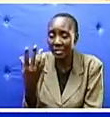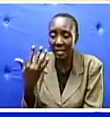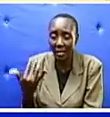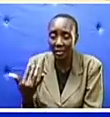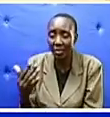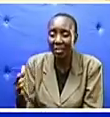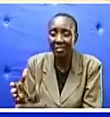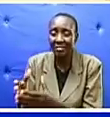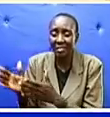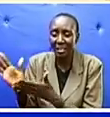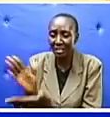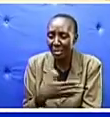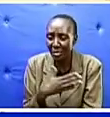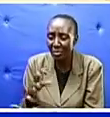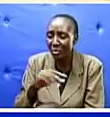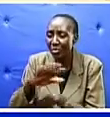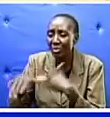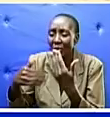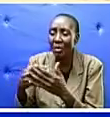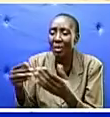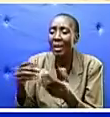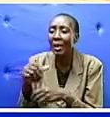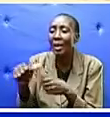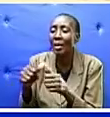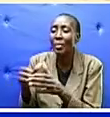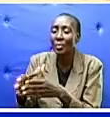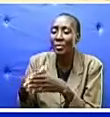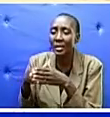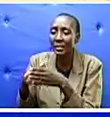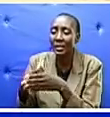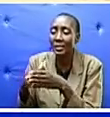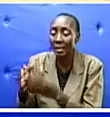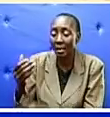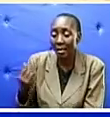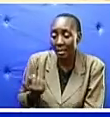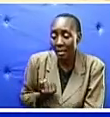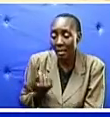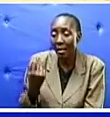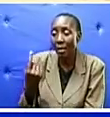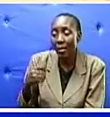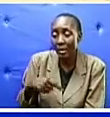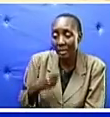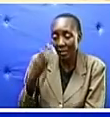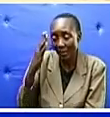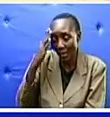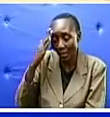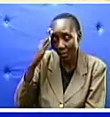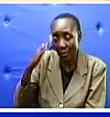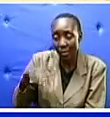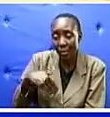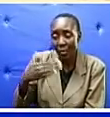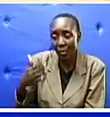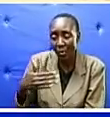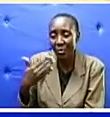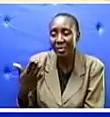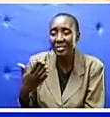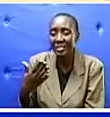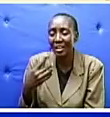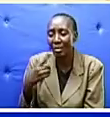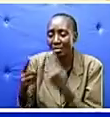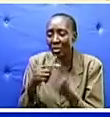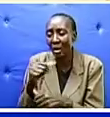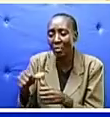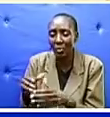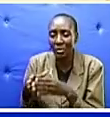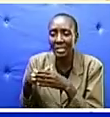normalizing sex. If you see, there's a girl I know, each time it's about sex. Eh?